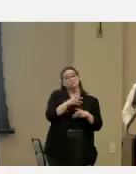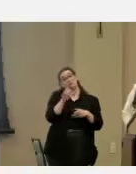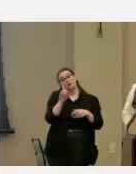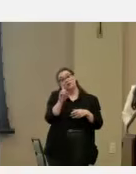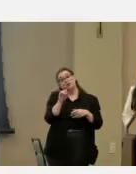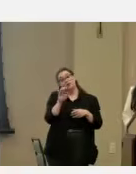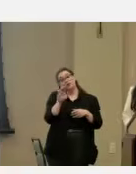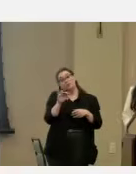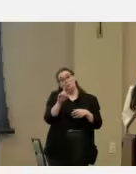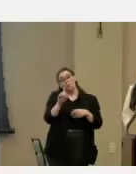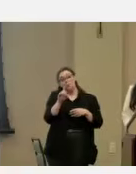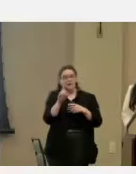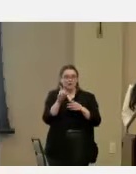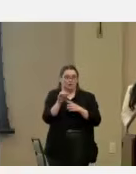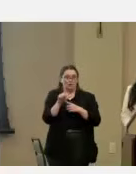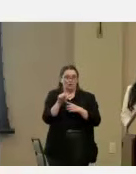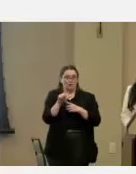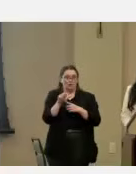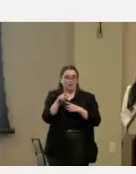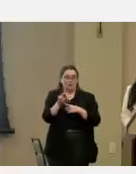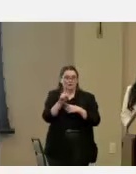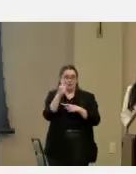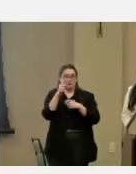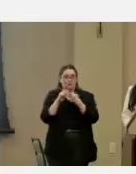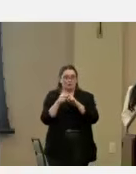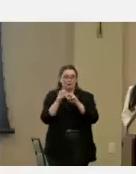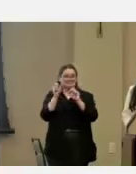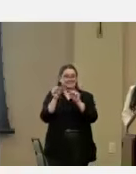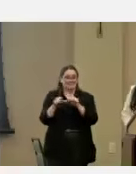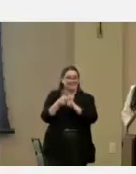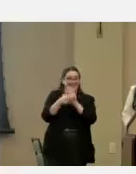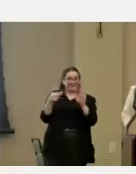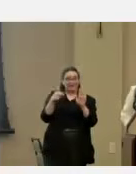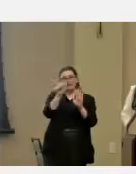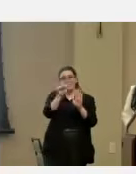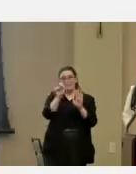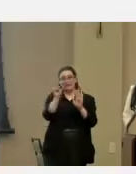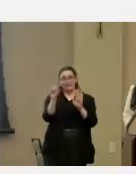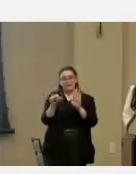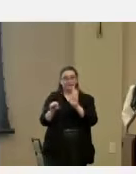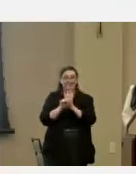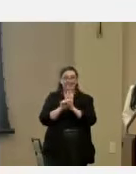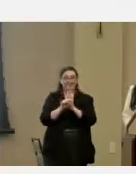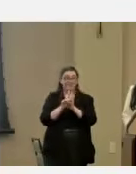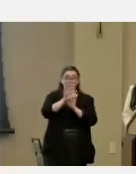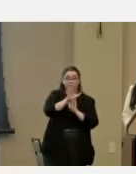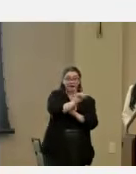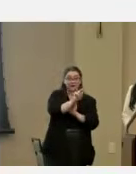that's a little frustrating is that it can be ANA negative. So just because you've got your